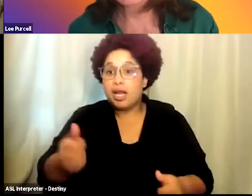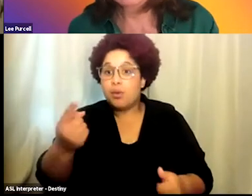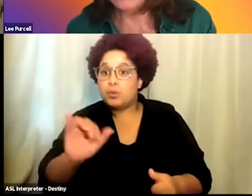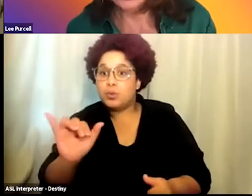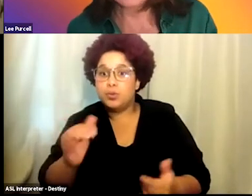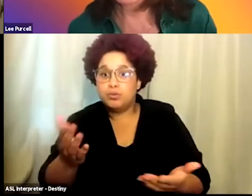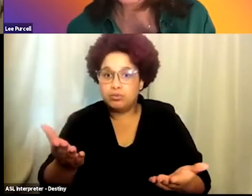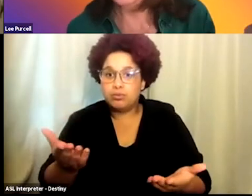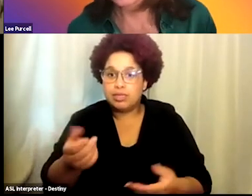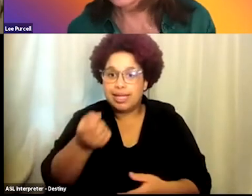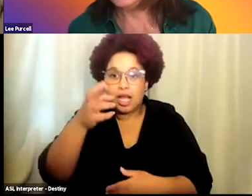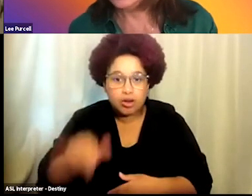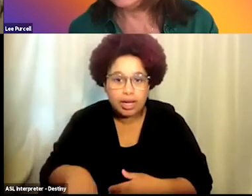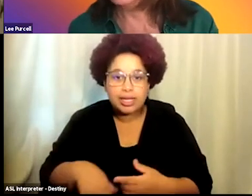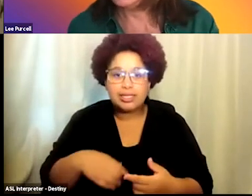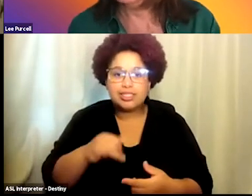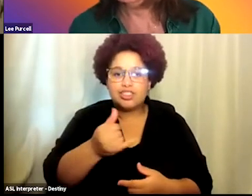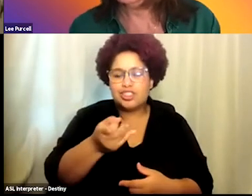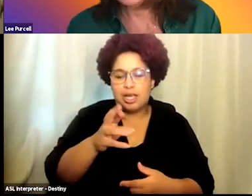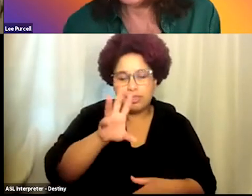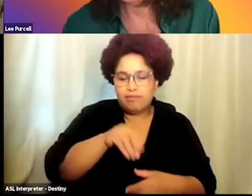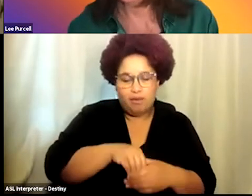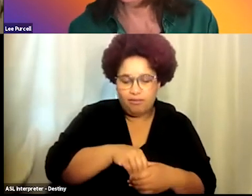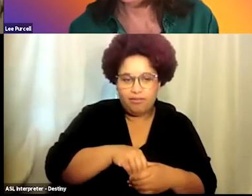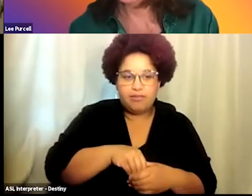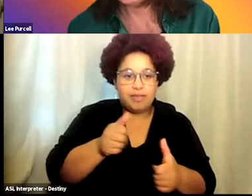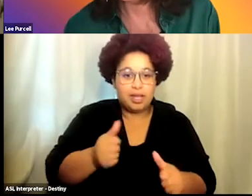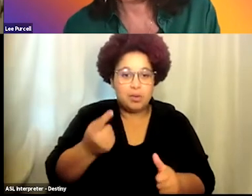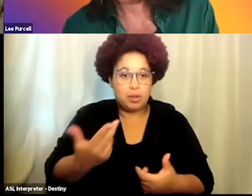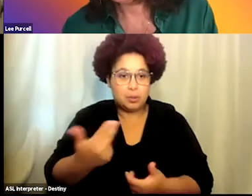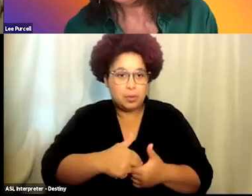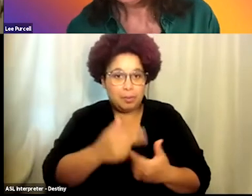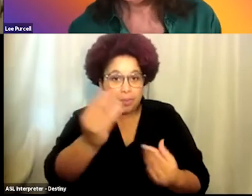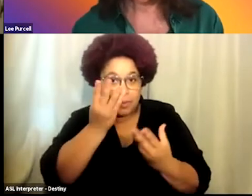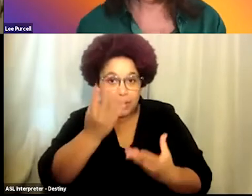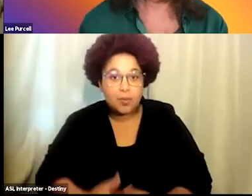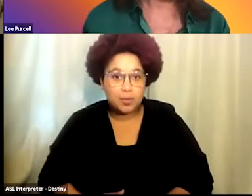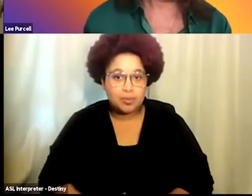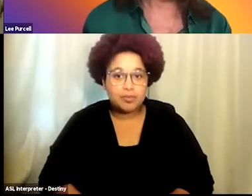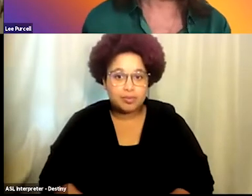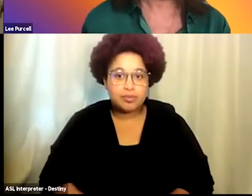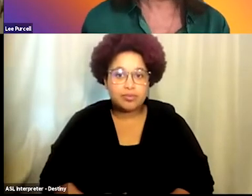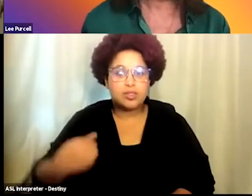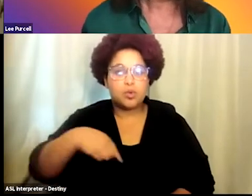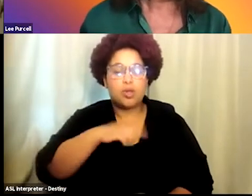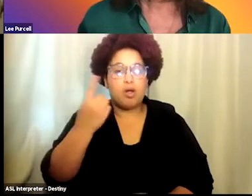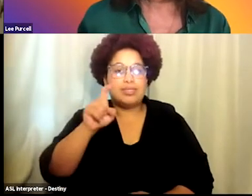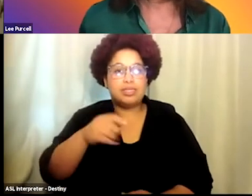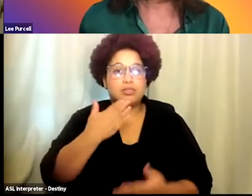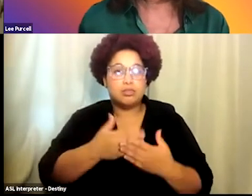mean, Geri's already been on it. Anybody else who wants to, just let me know, because we always need good